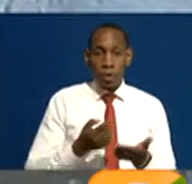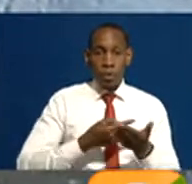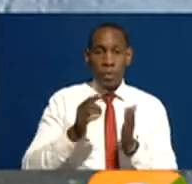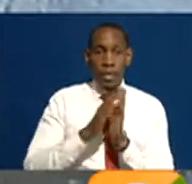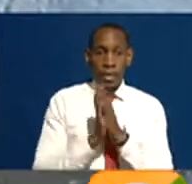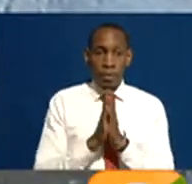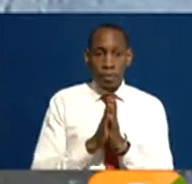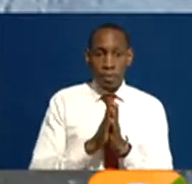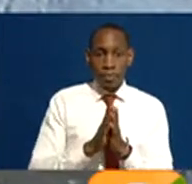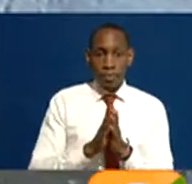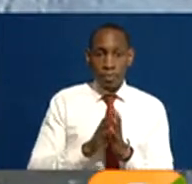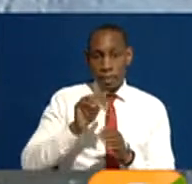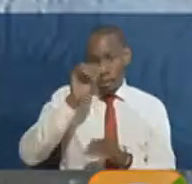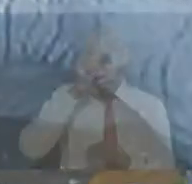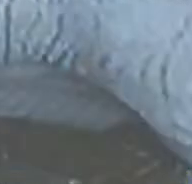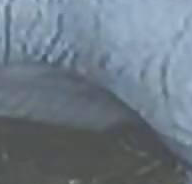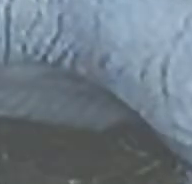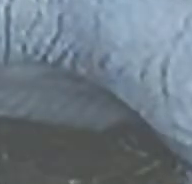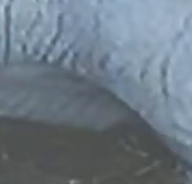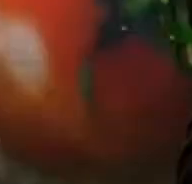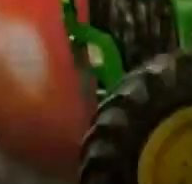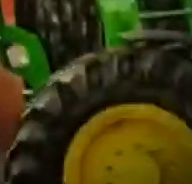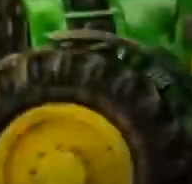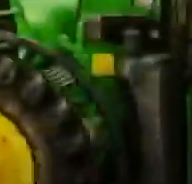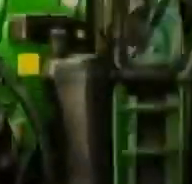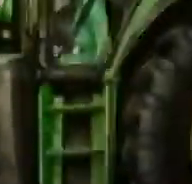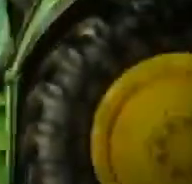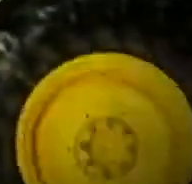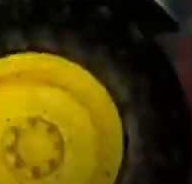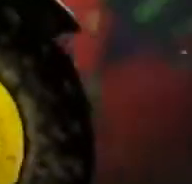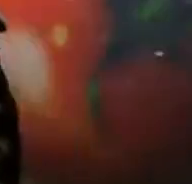week's Smart Farm.